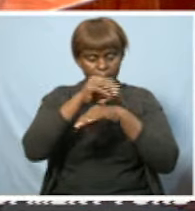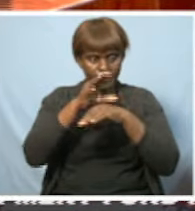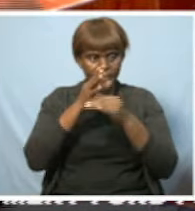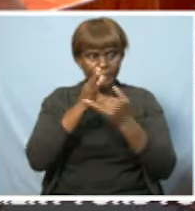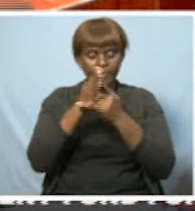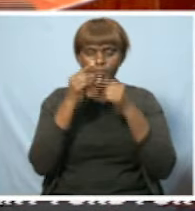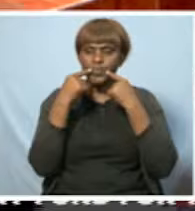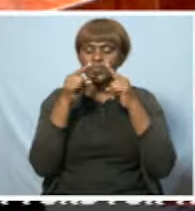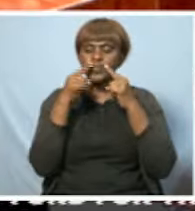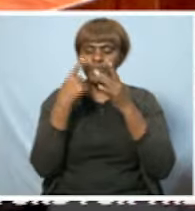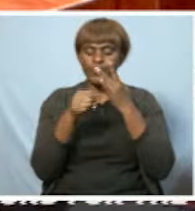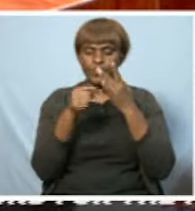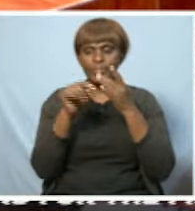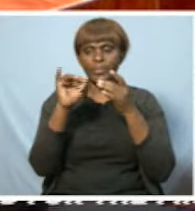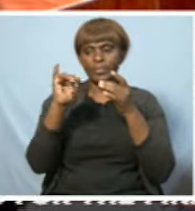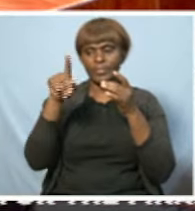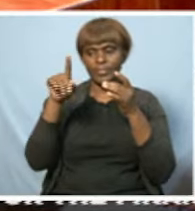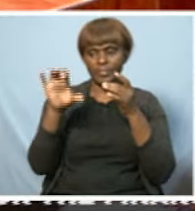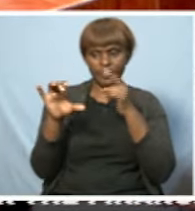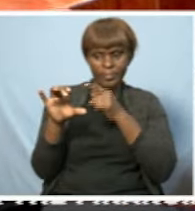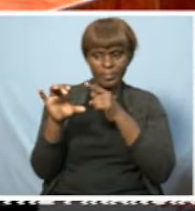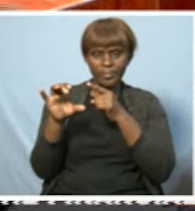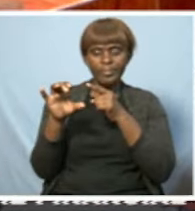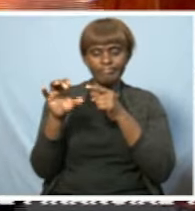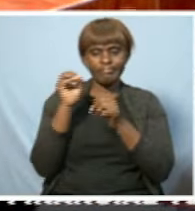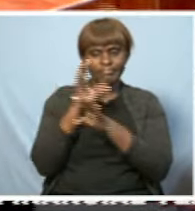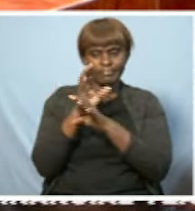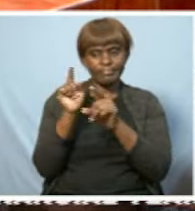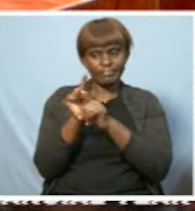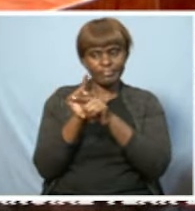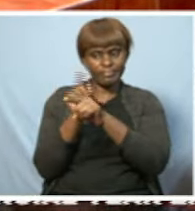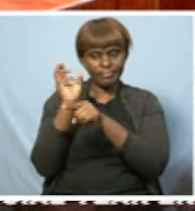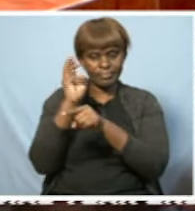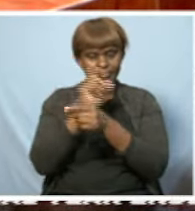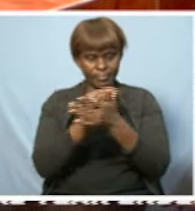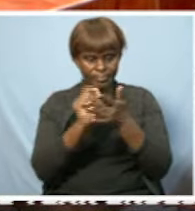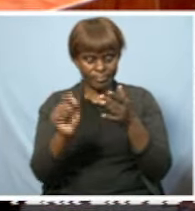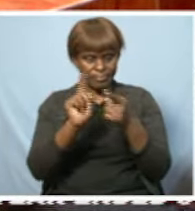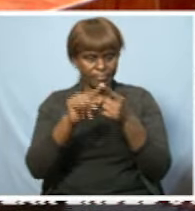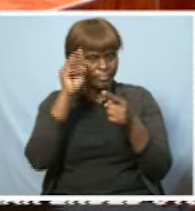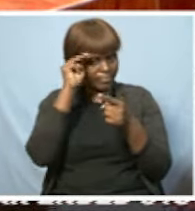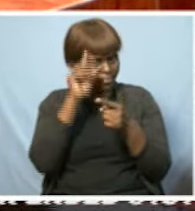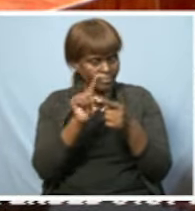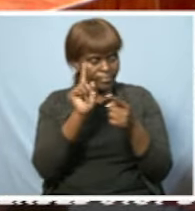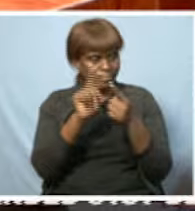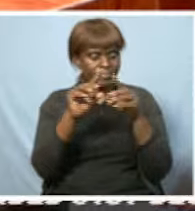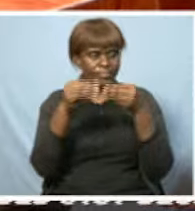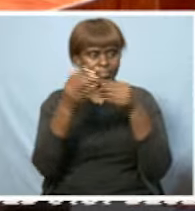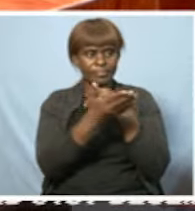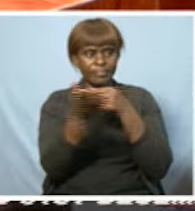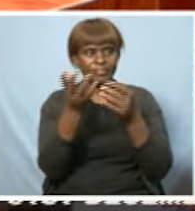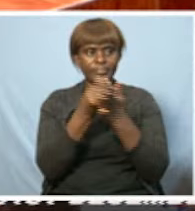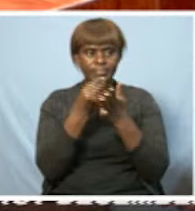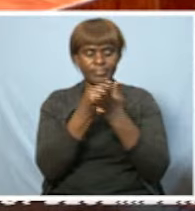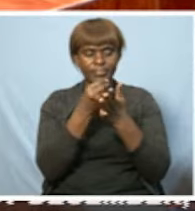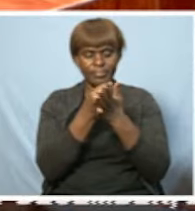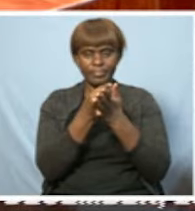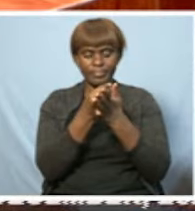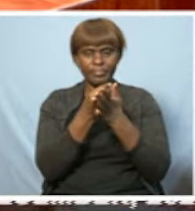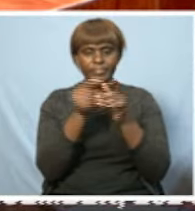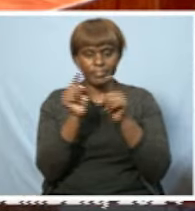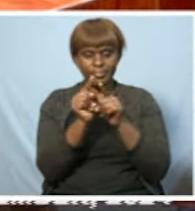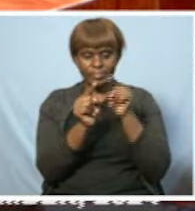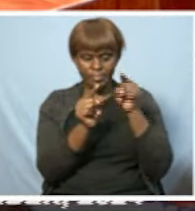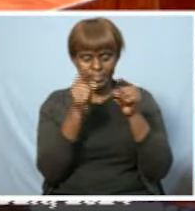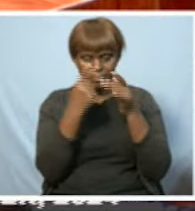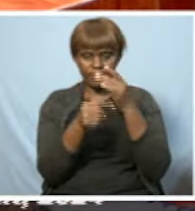circular that when an IPC is ready, then you write the ministry to give you the funding. And this is